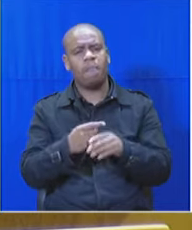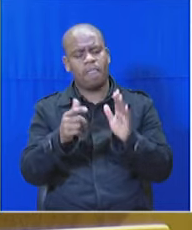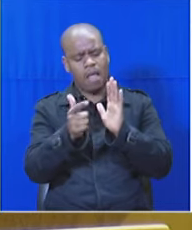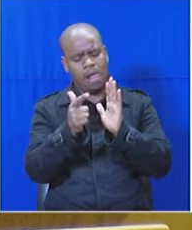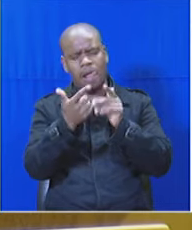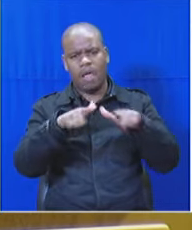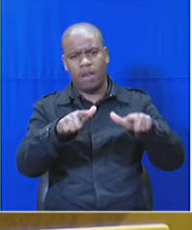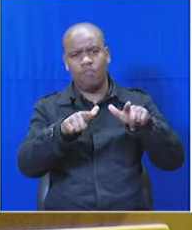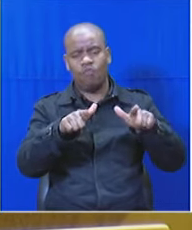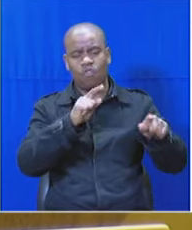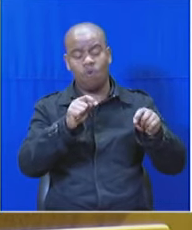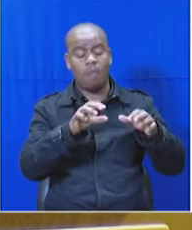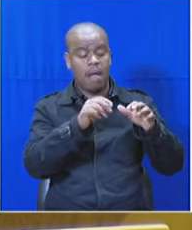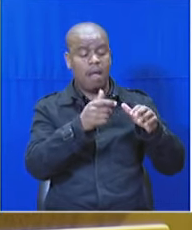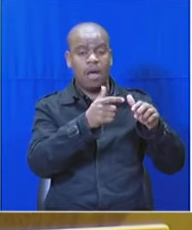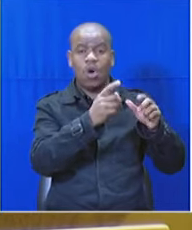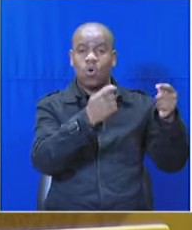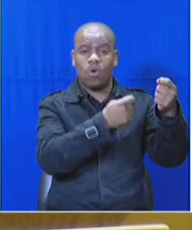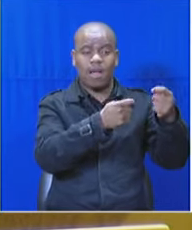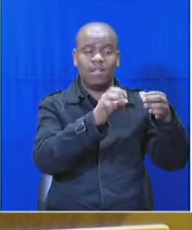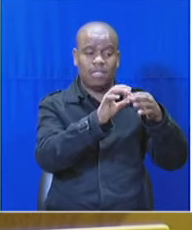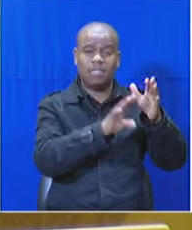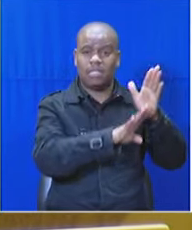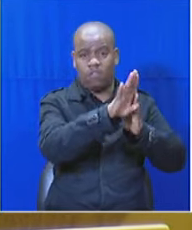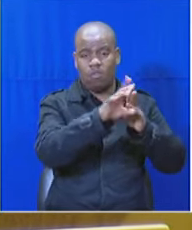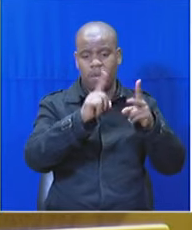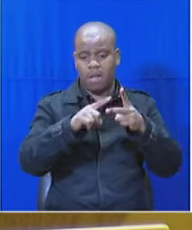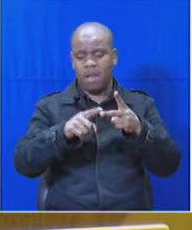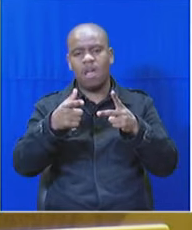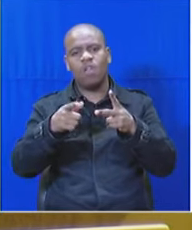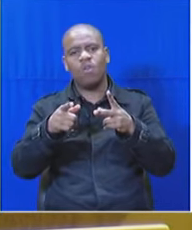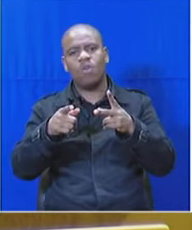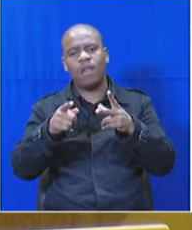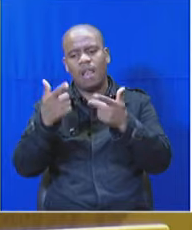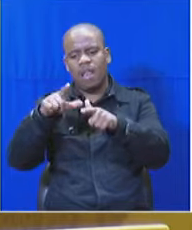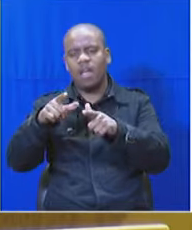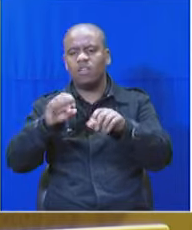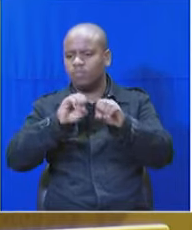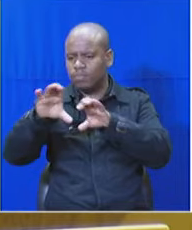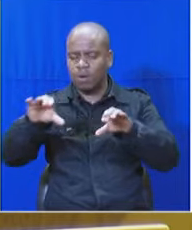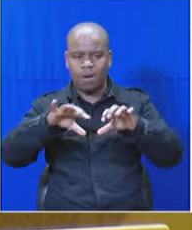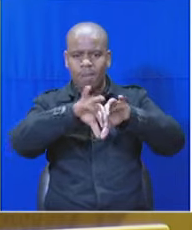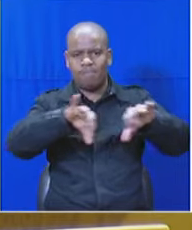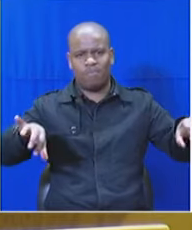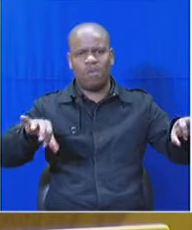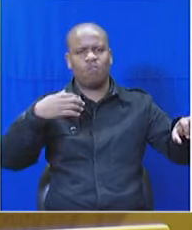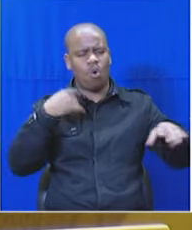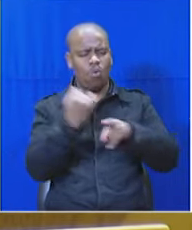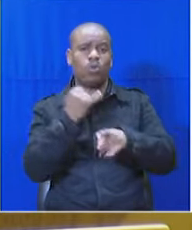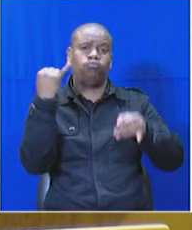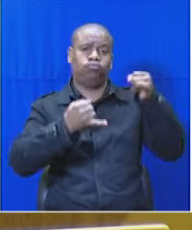detached from rural development. The 52nd Congress, National Conference of the ANC in 2007, amongst